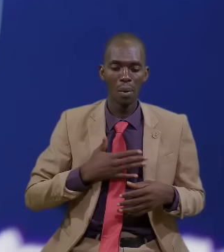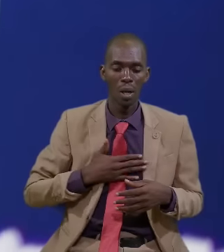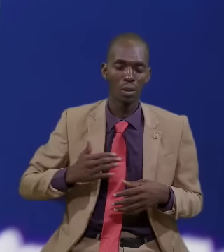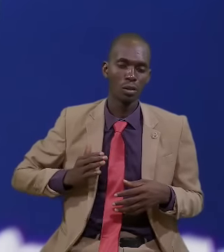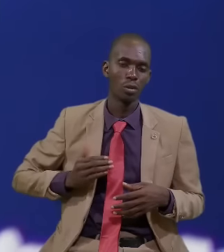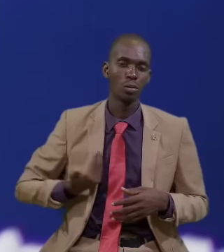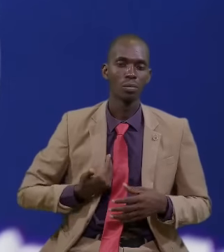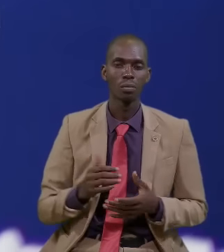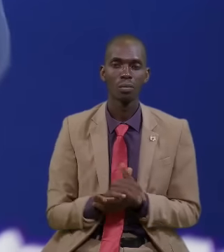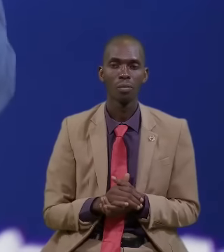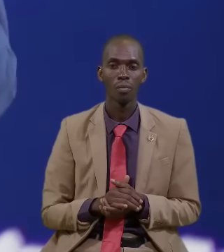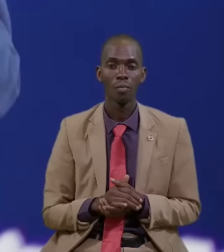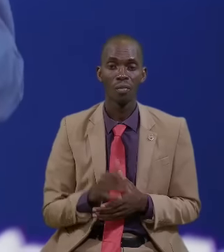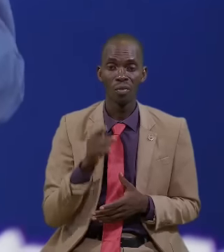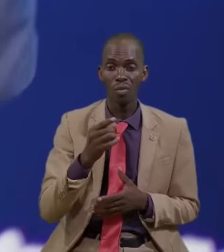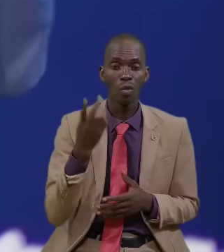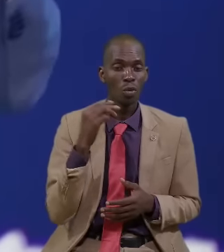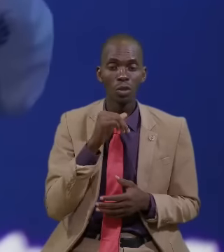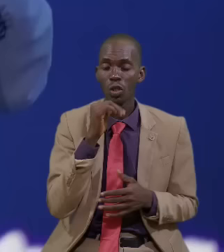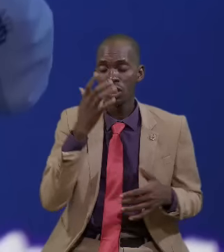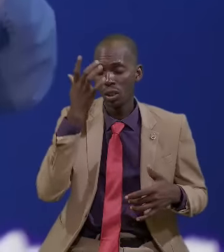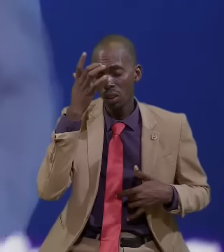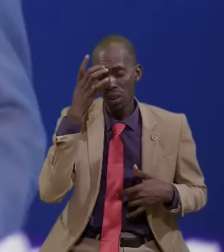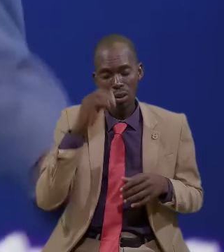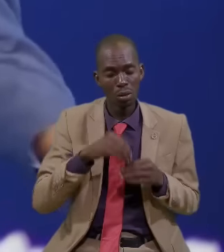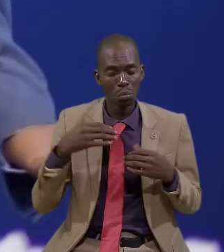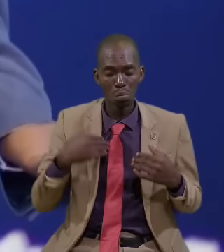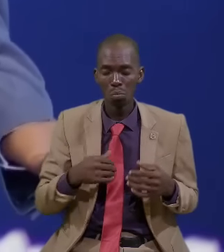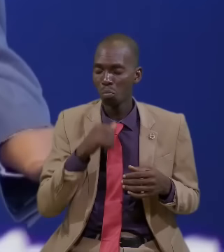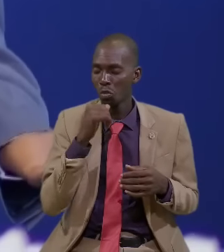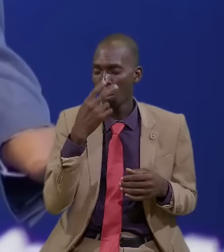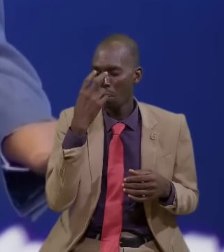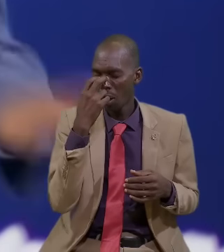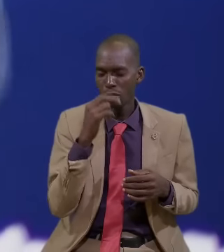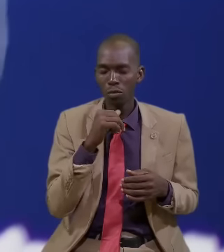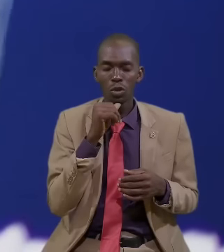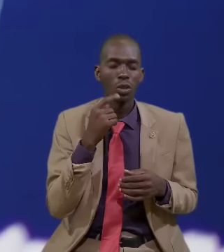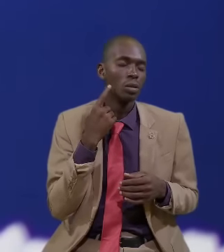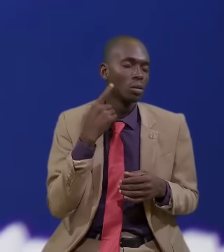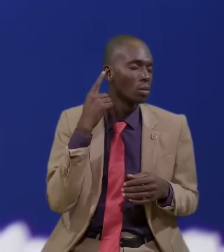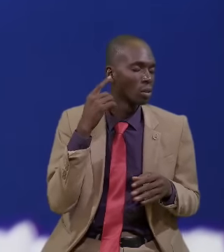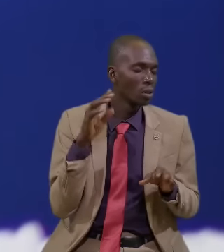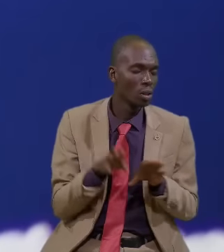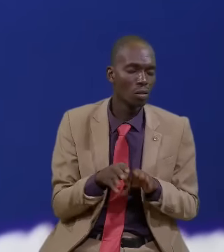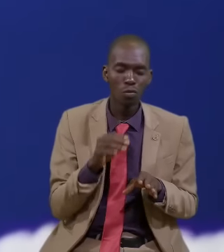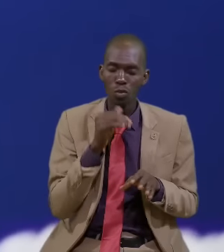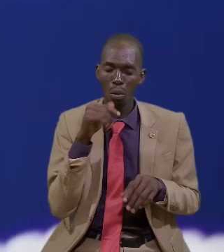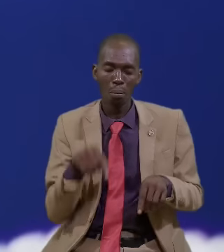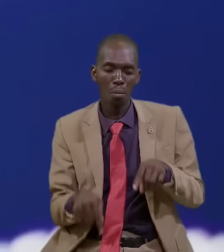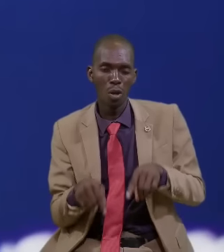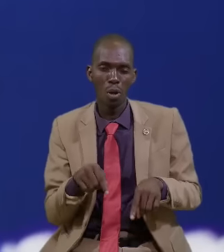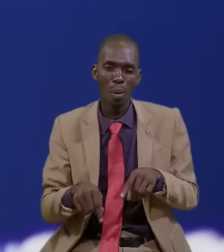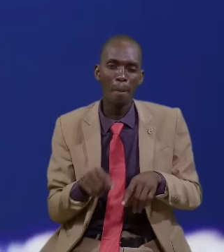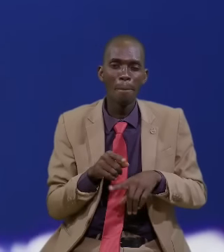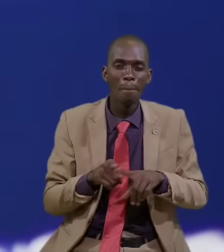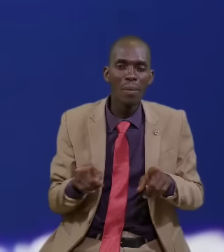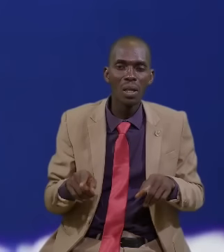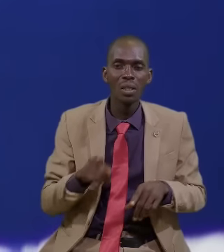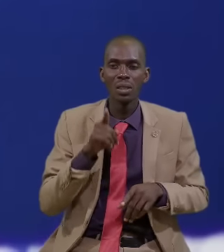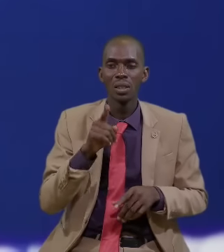sick in the body, he wasn't blind, he wasn't deaf, he wasn't paralyzed, but he had his